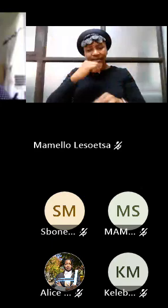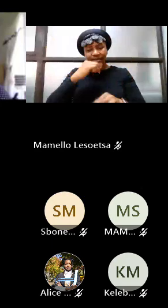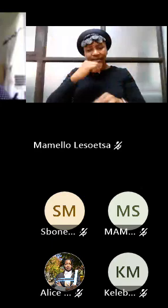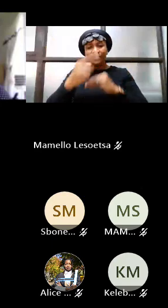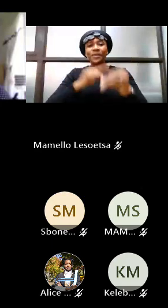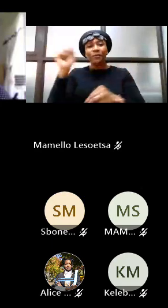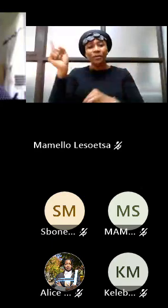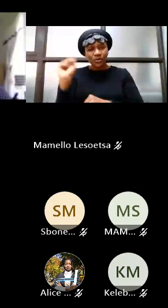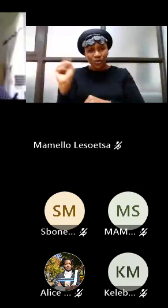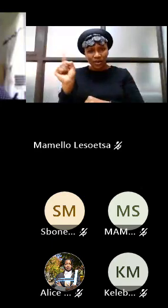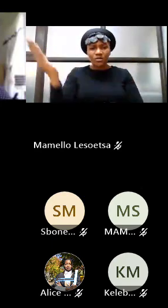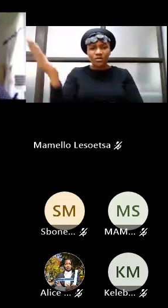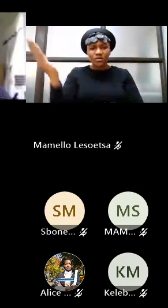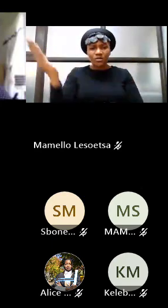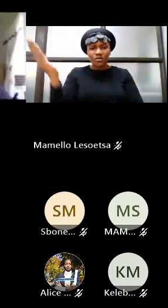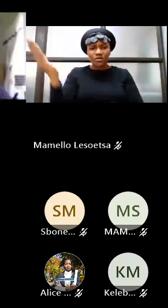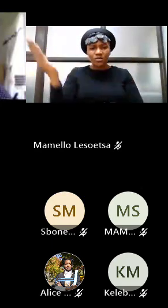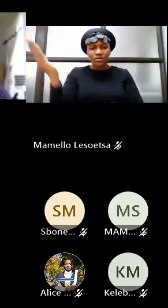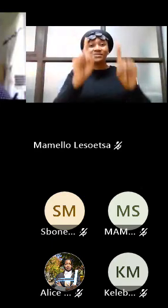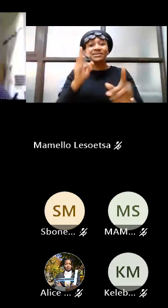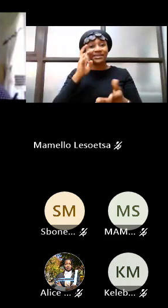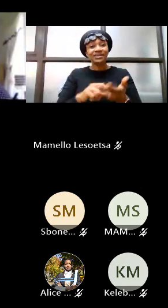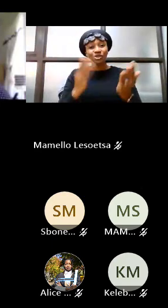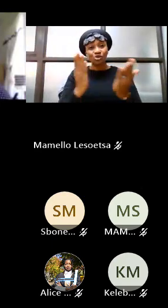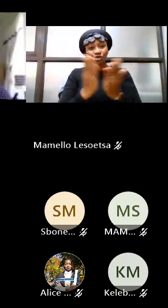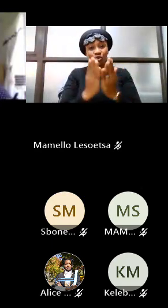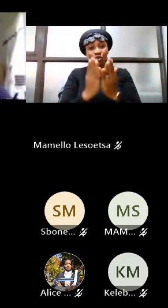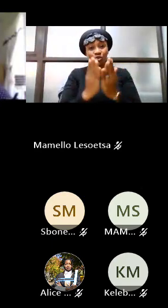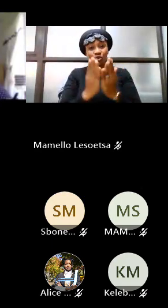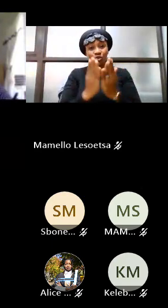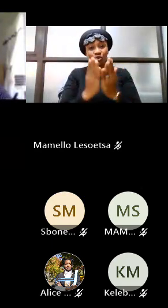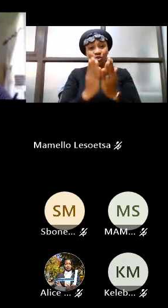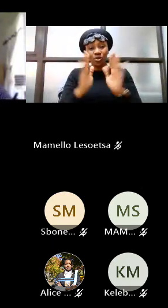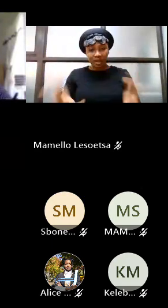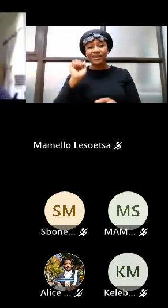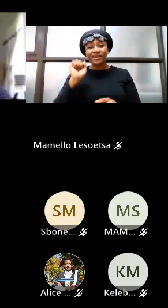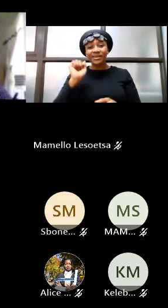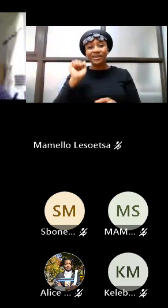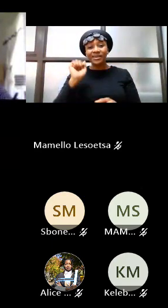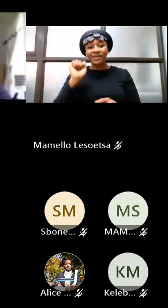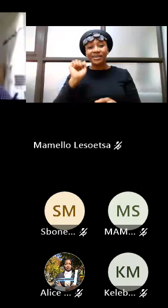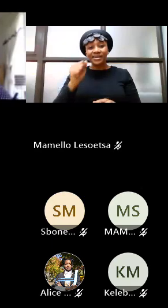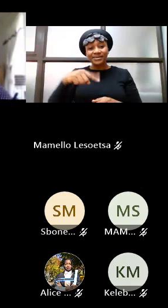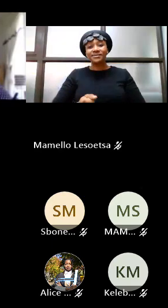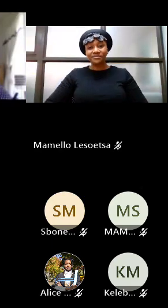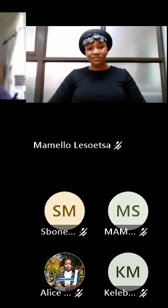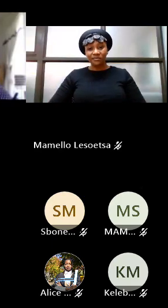those who went to special needs school. Okay, Chantal, we can go to the next one, please.